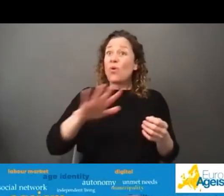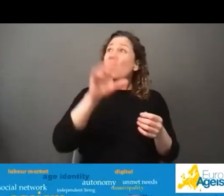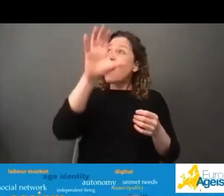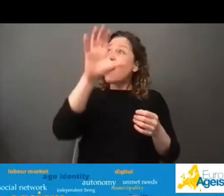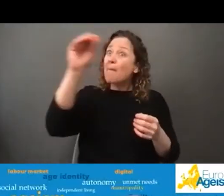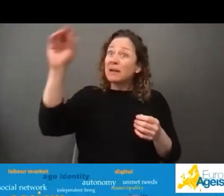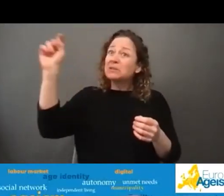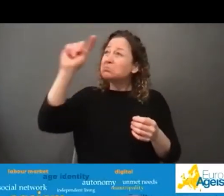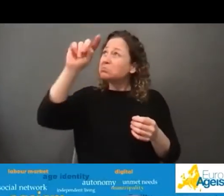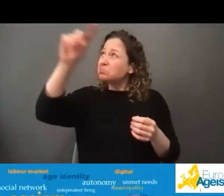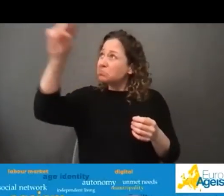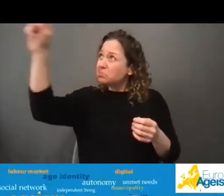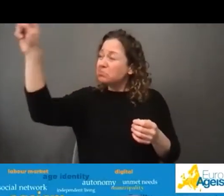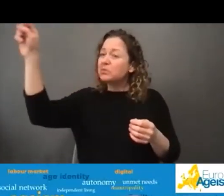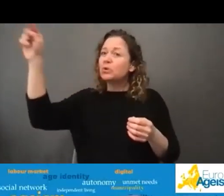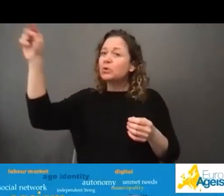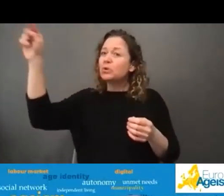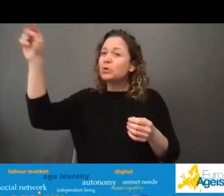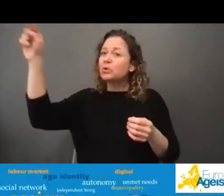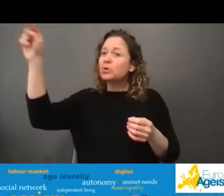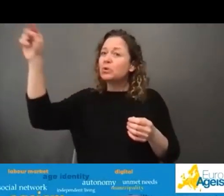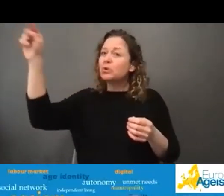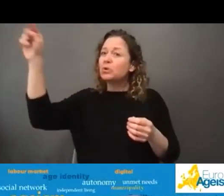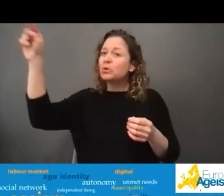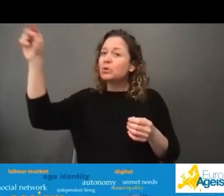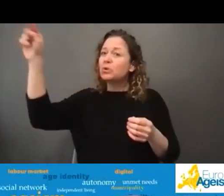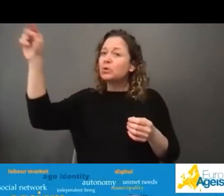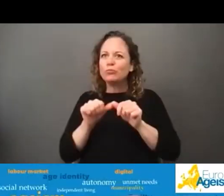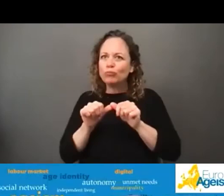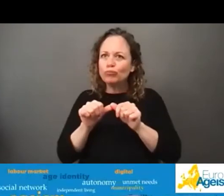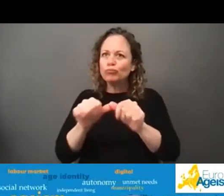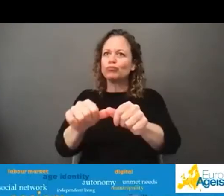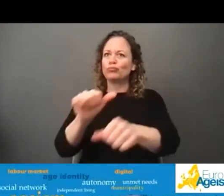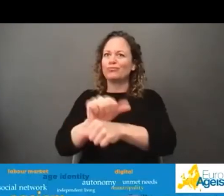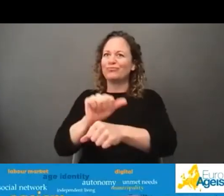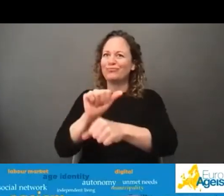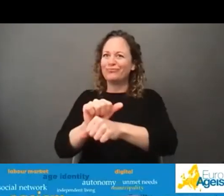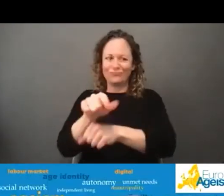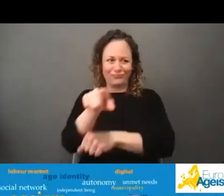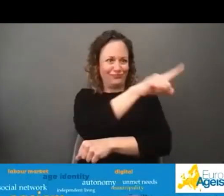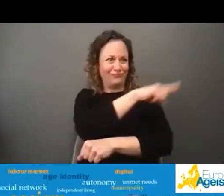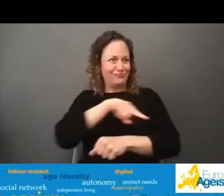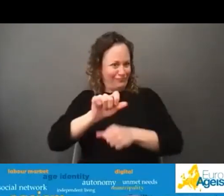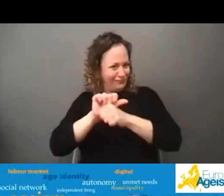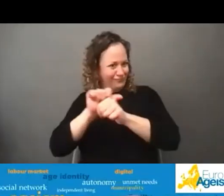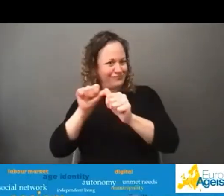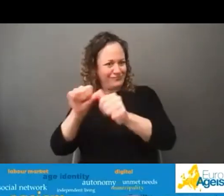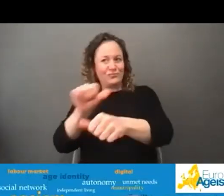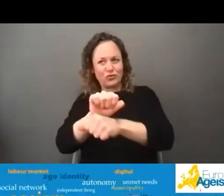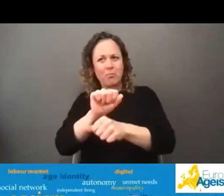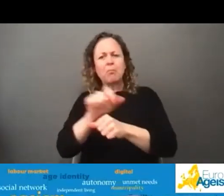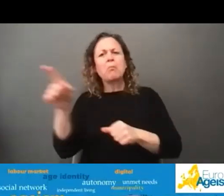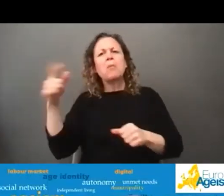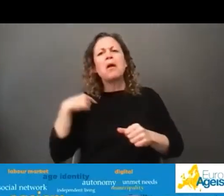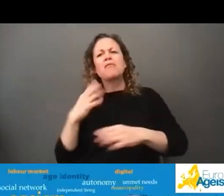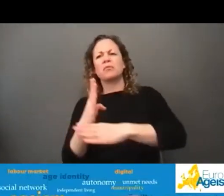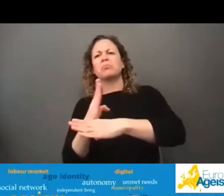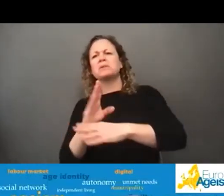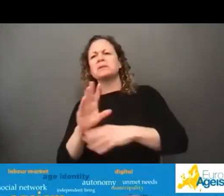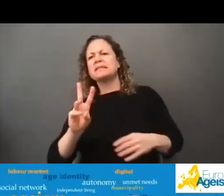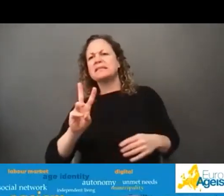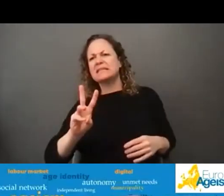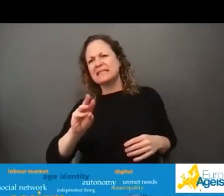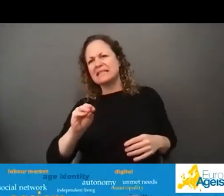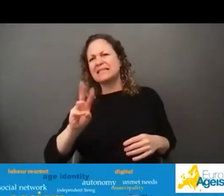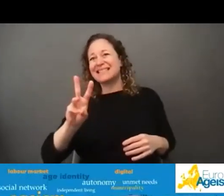adopt continued employment. So meaning they have a certain targeted retirement age, be it 60, 65.